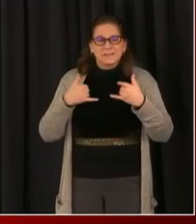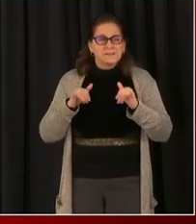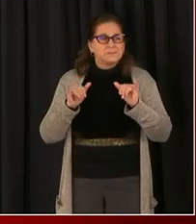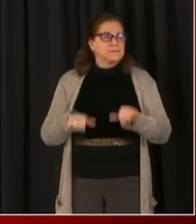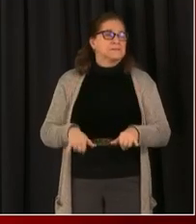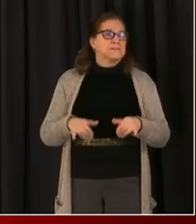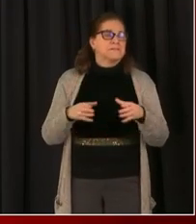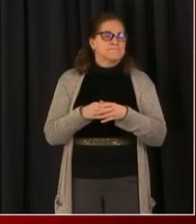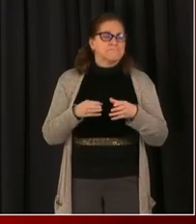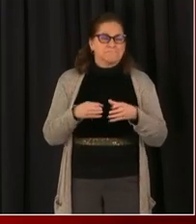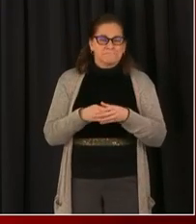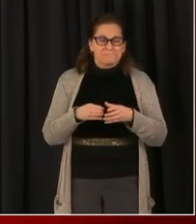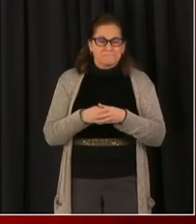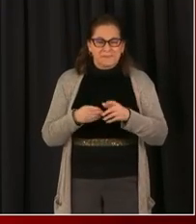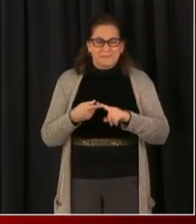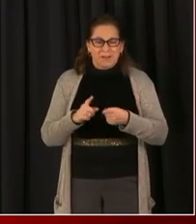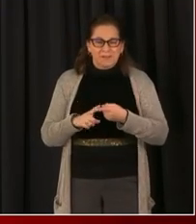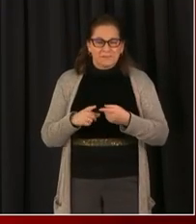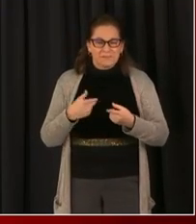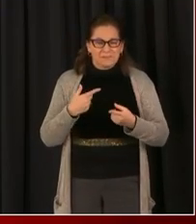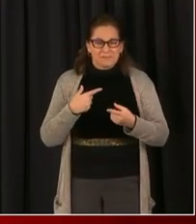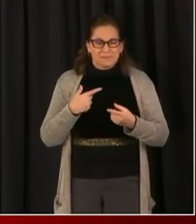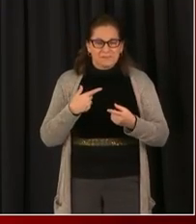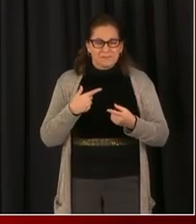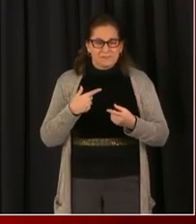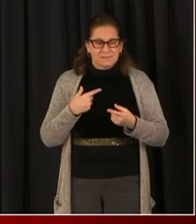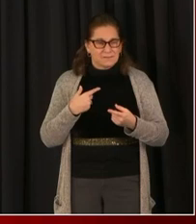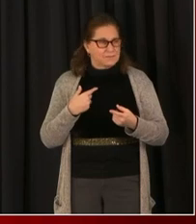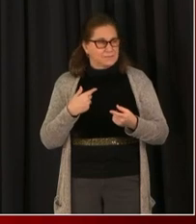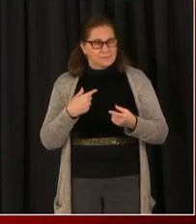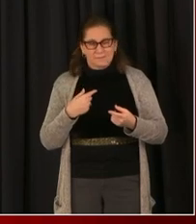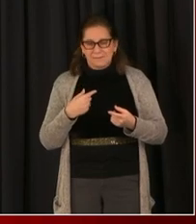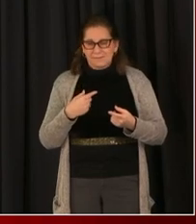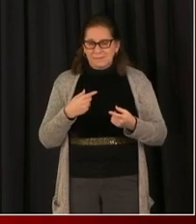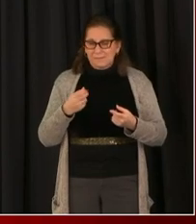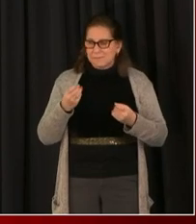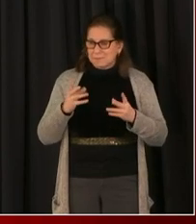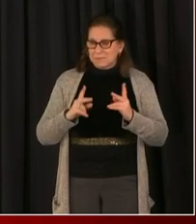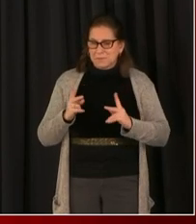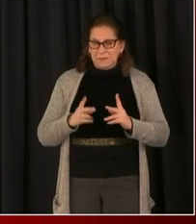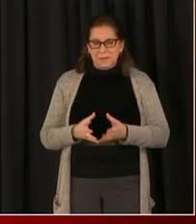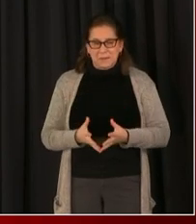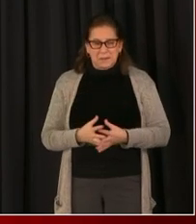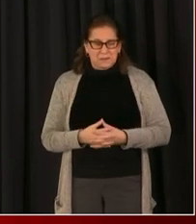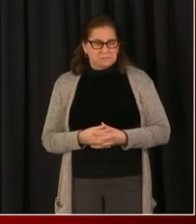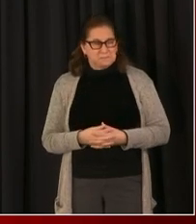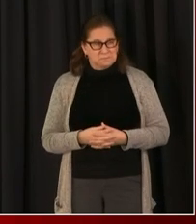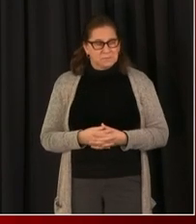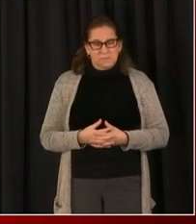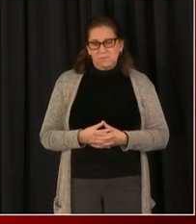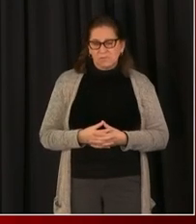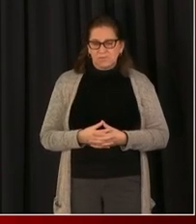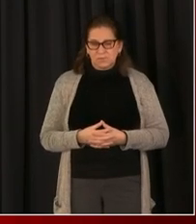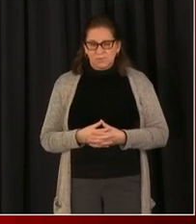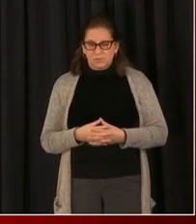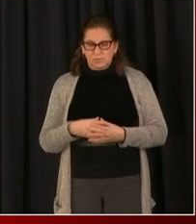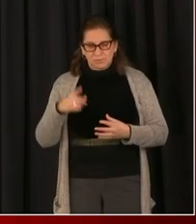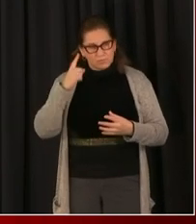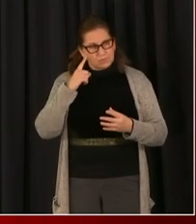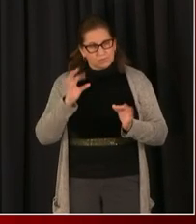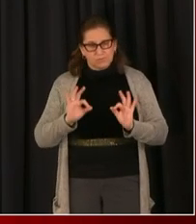and justifying all of the things that they're doing, and they're thinking through it, but we want them to limit